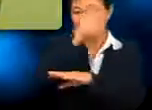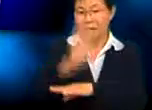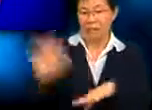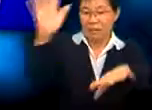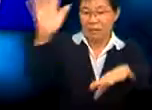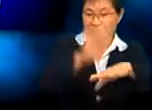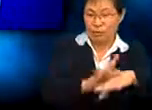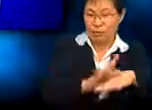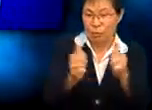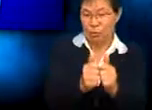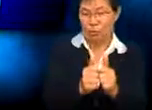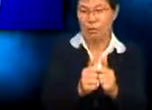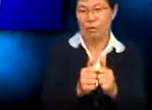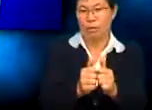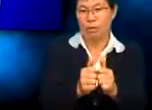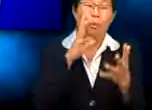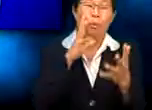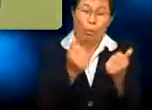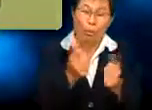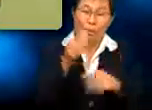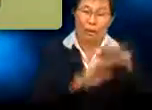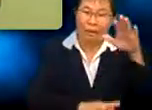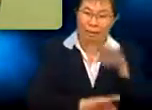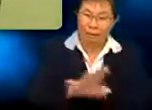Never touch them with wet hands.